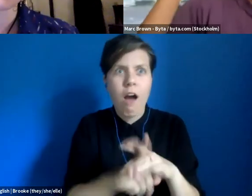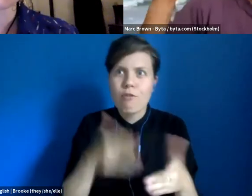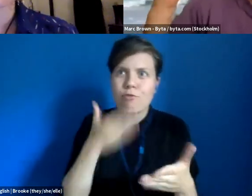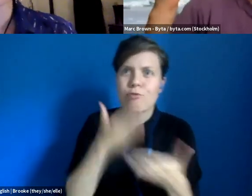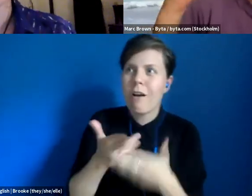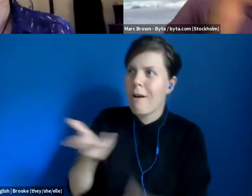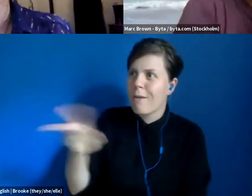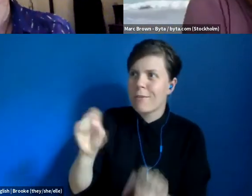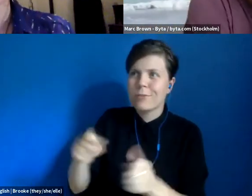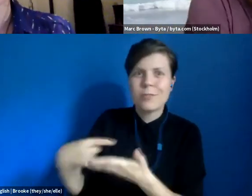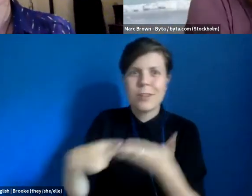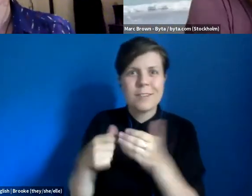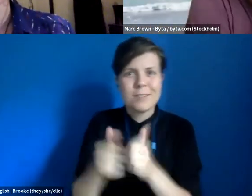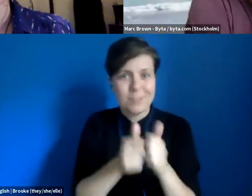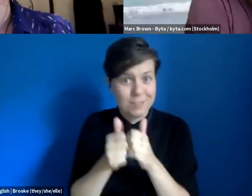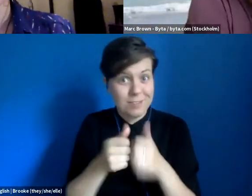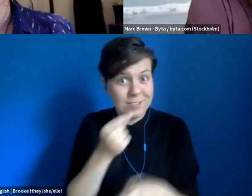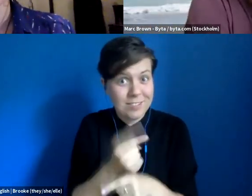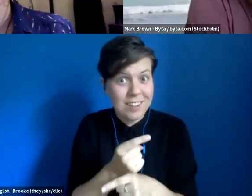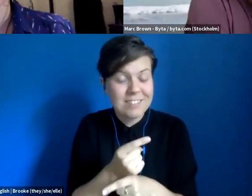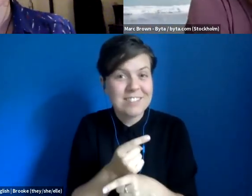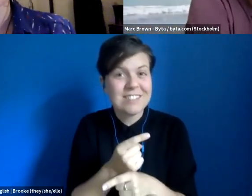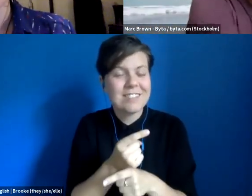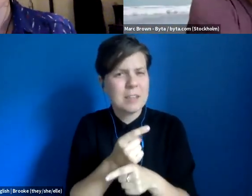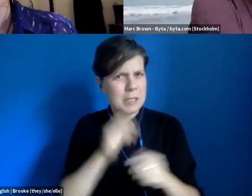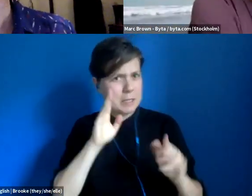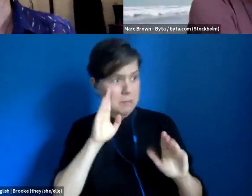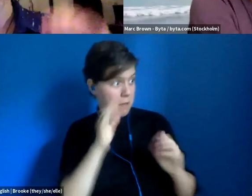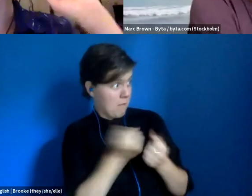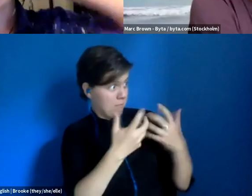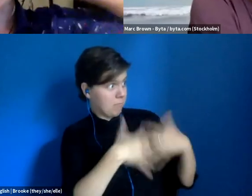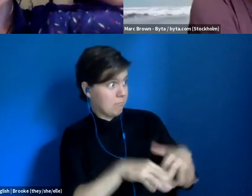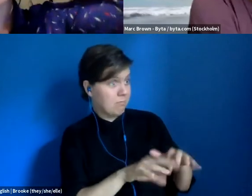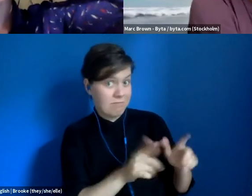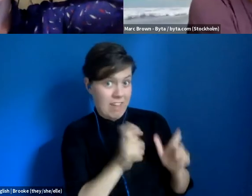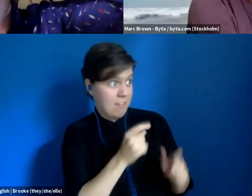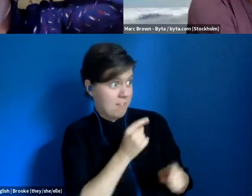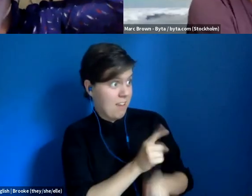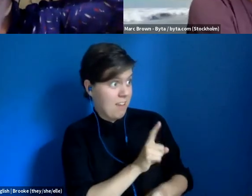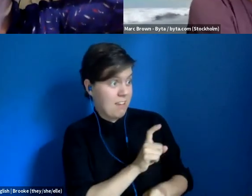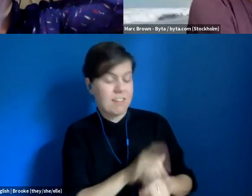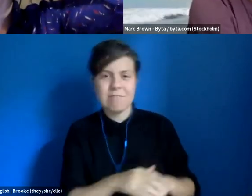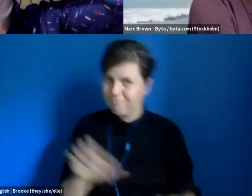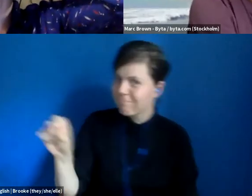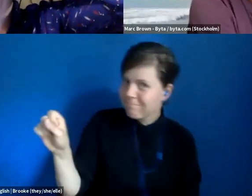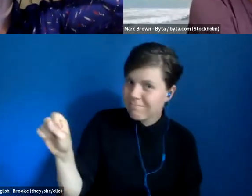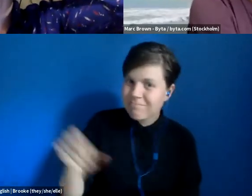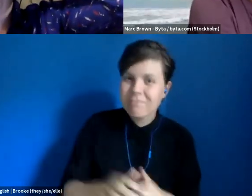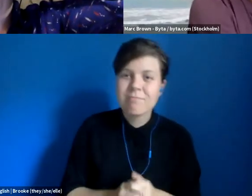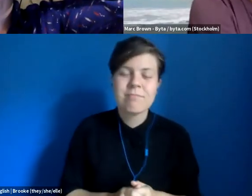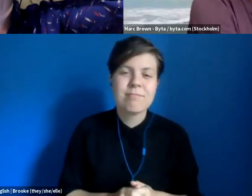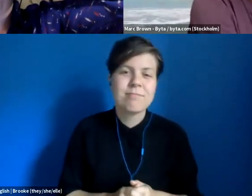And if I remember correctly, it came together quite quickly. Is that correct? Yeah, it did. So the